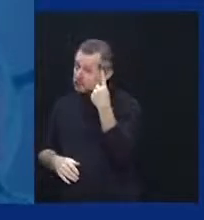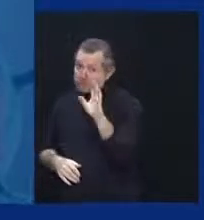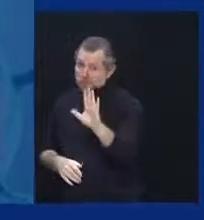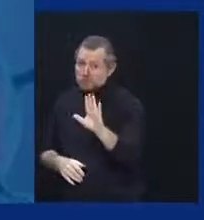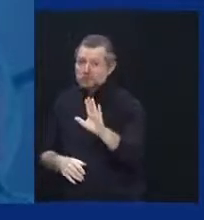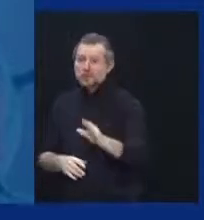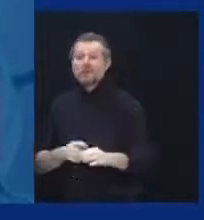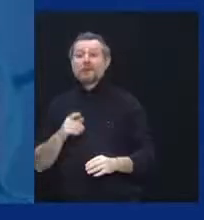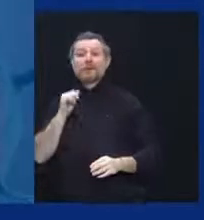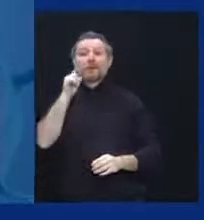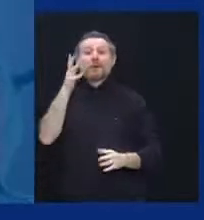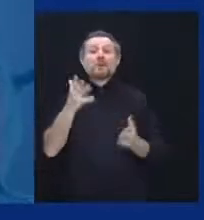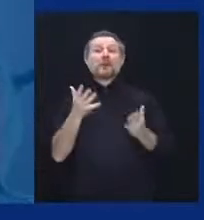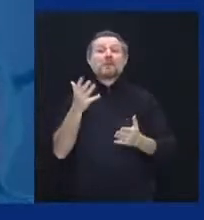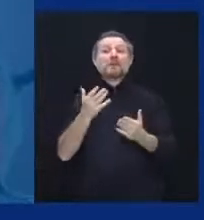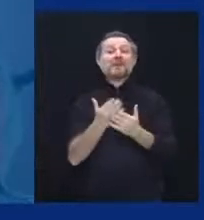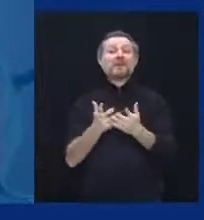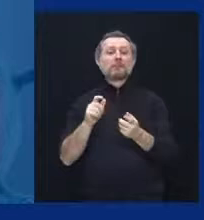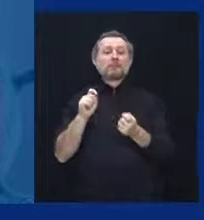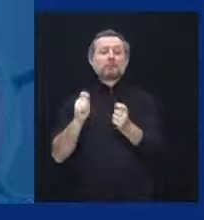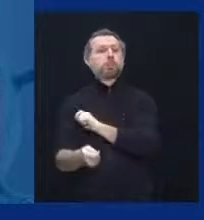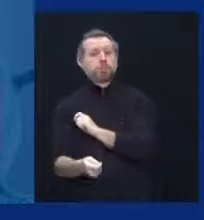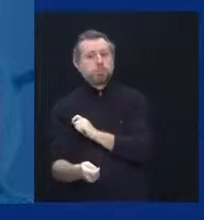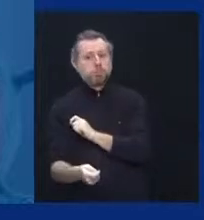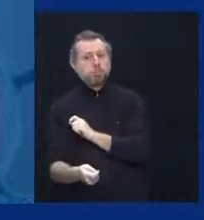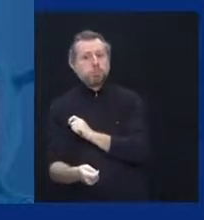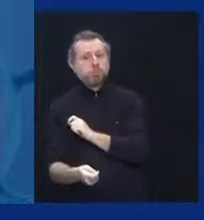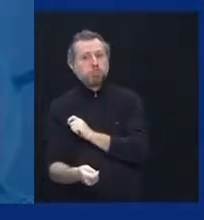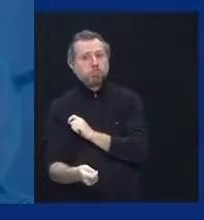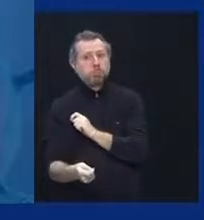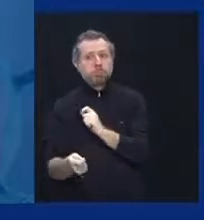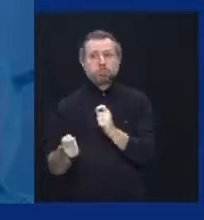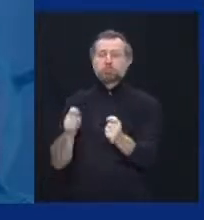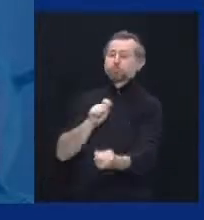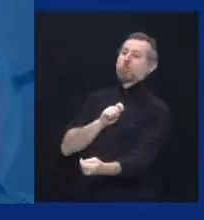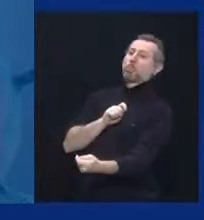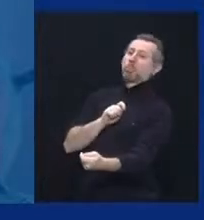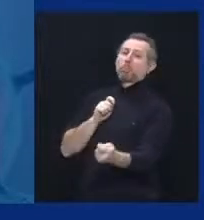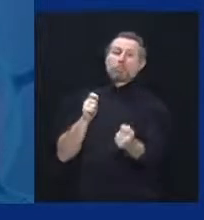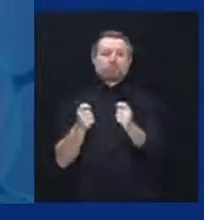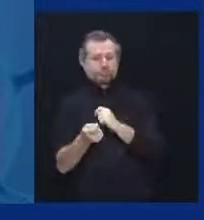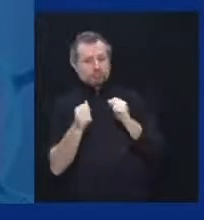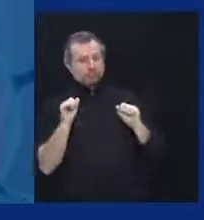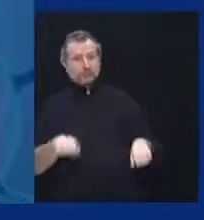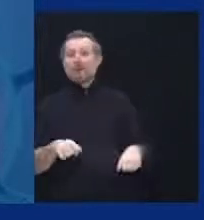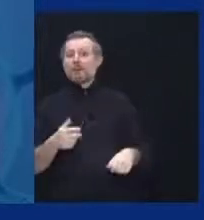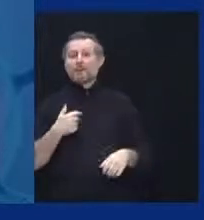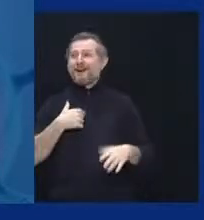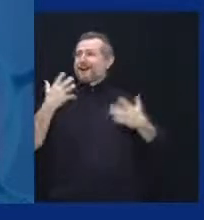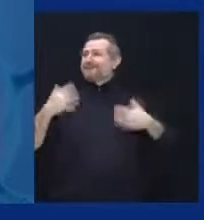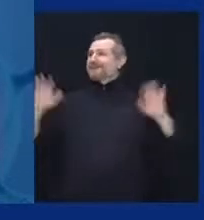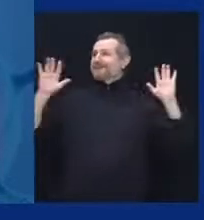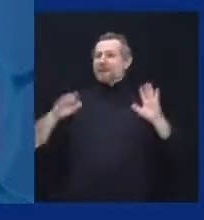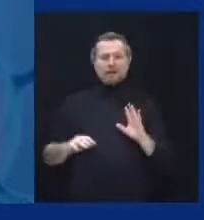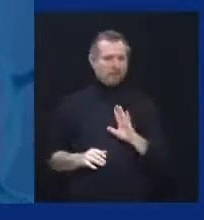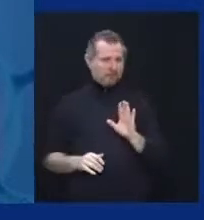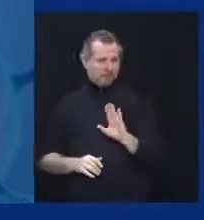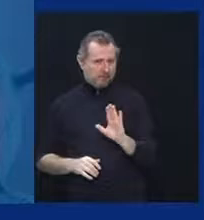sounds inconsistent. We like to think a fact is always a fact. No, facts